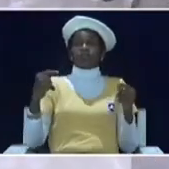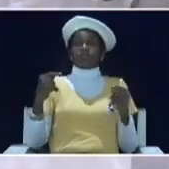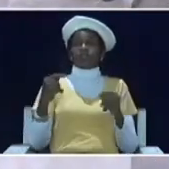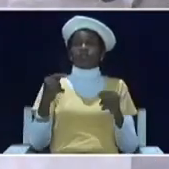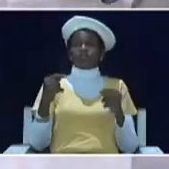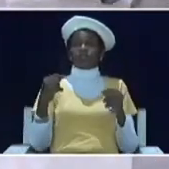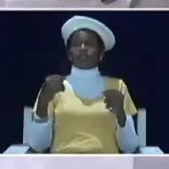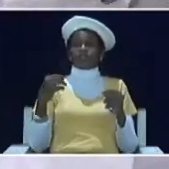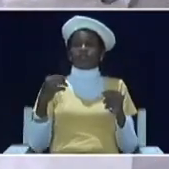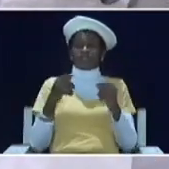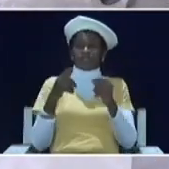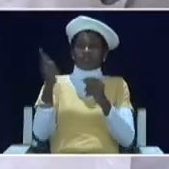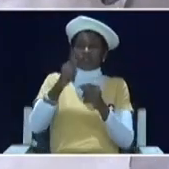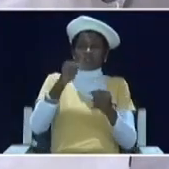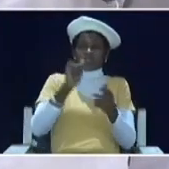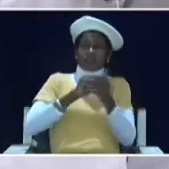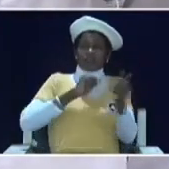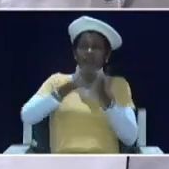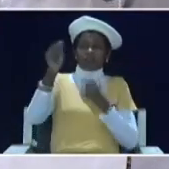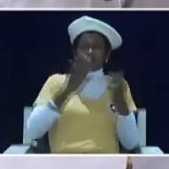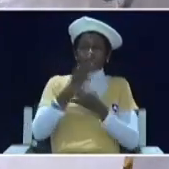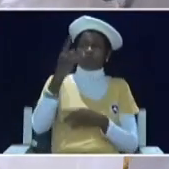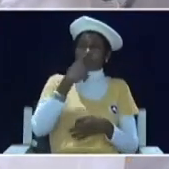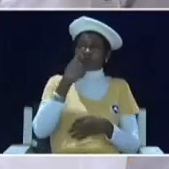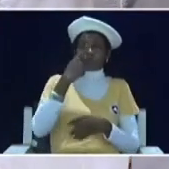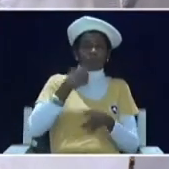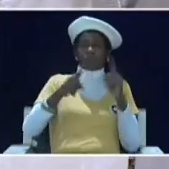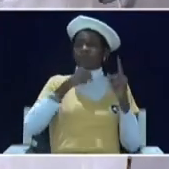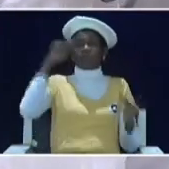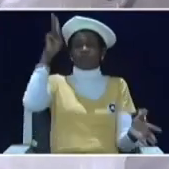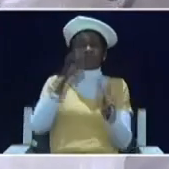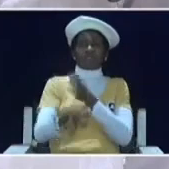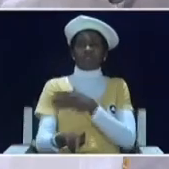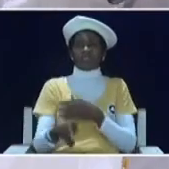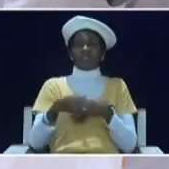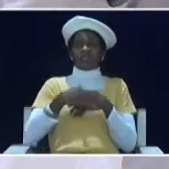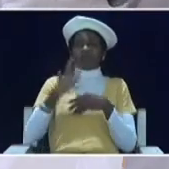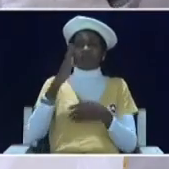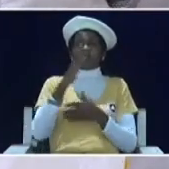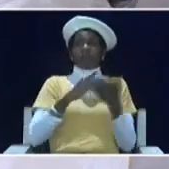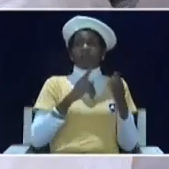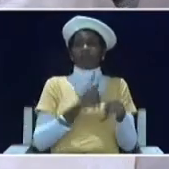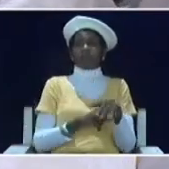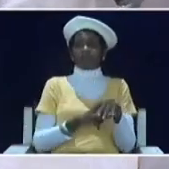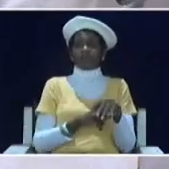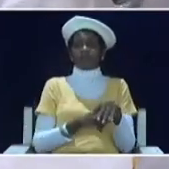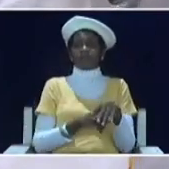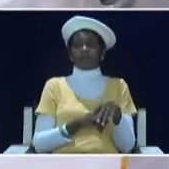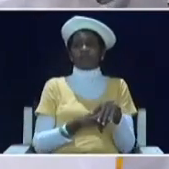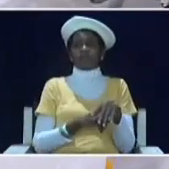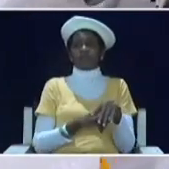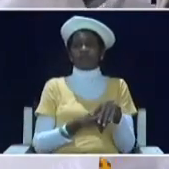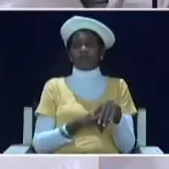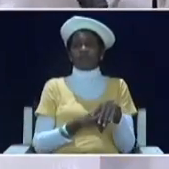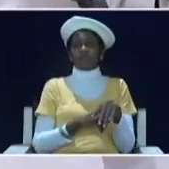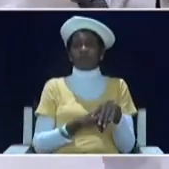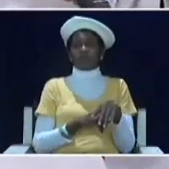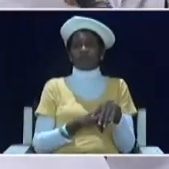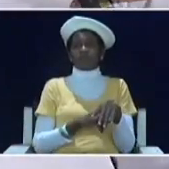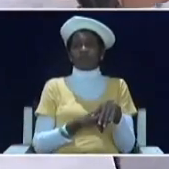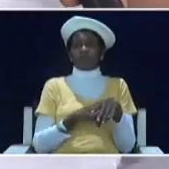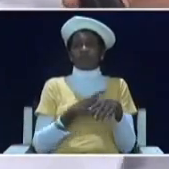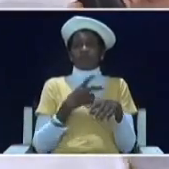his nose, but he wasn't killed. But after a while, we missed each other till the next